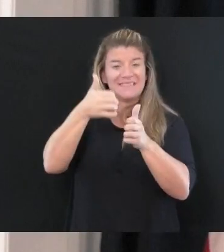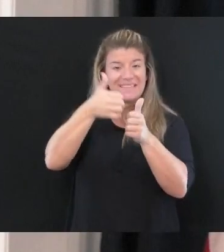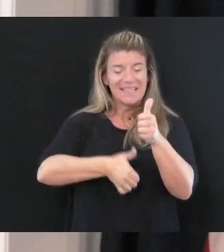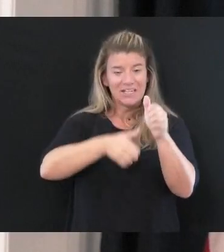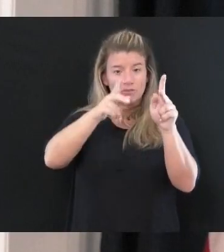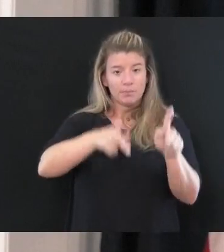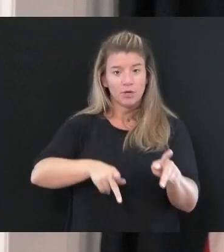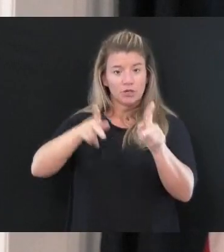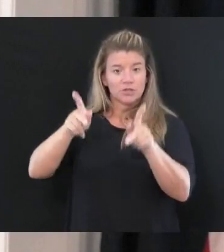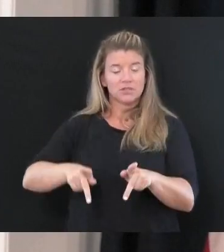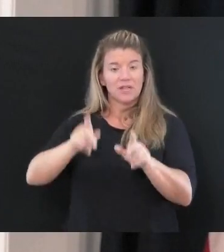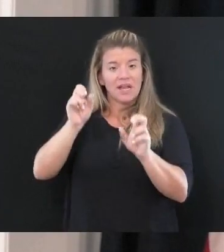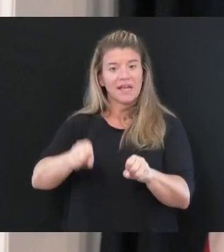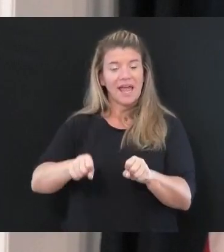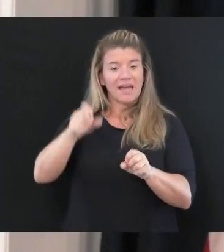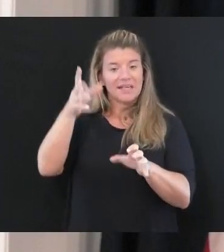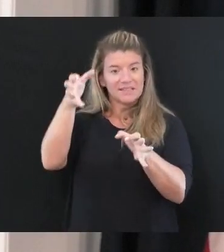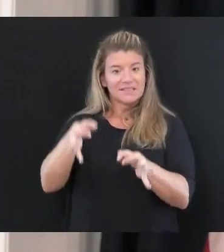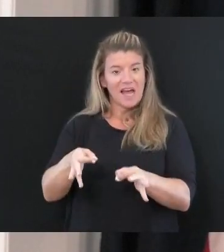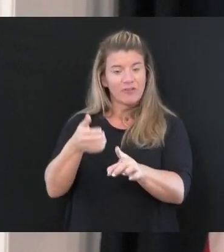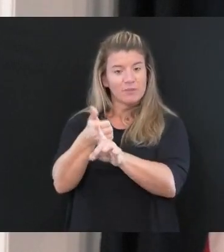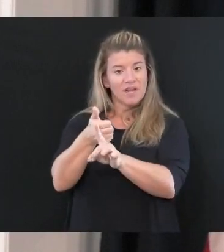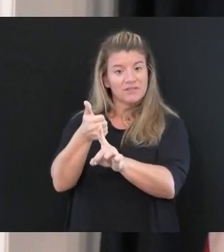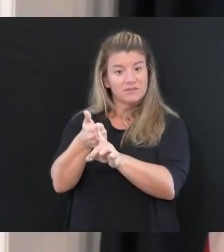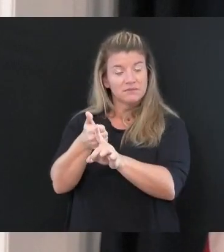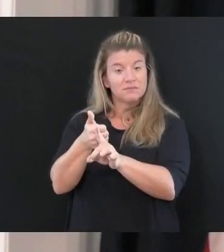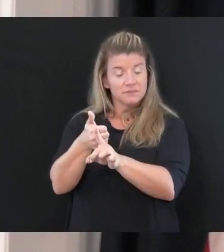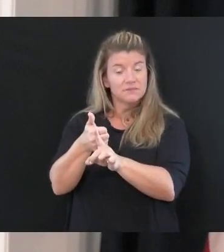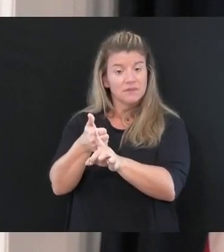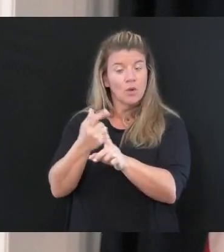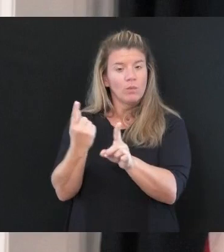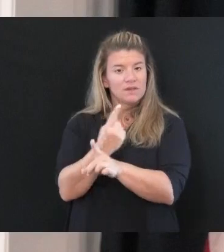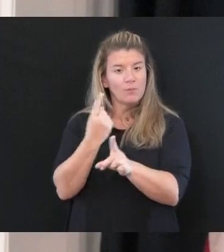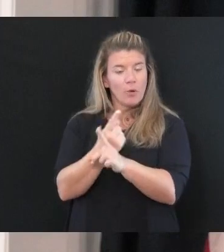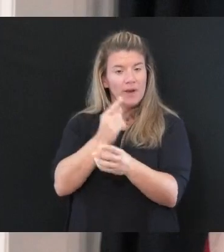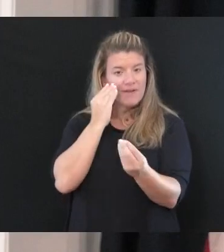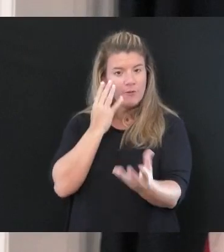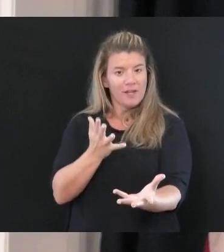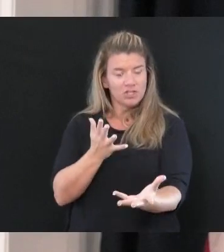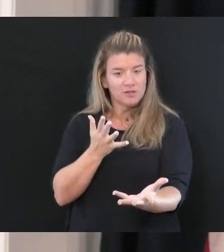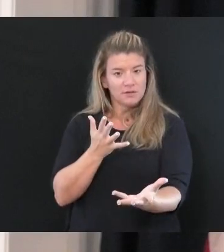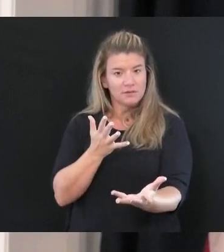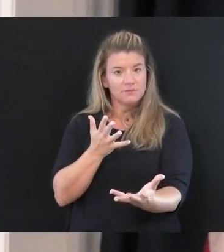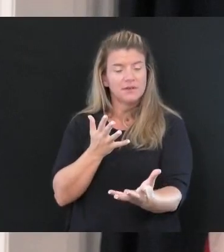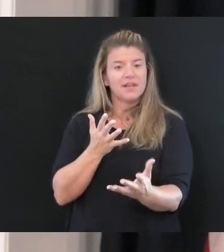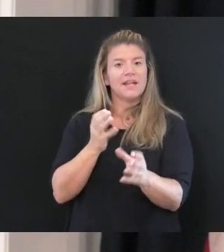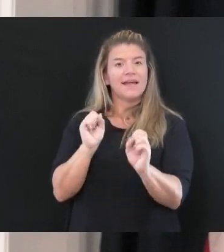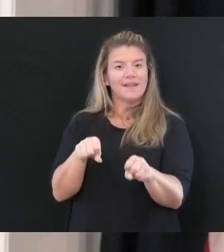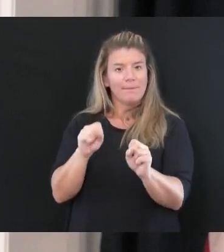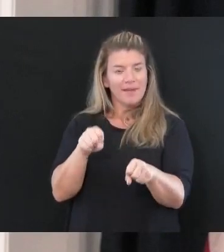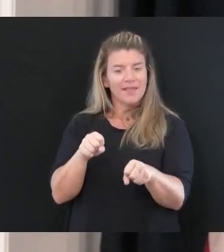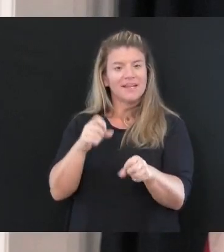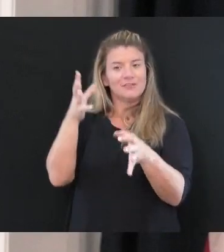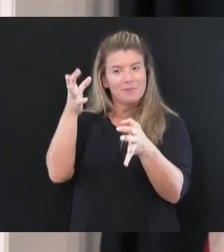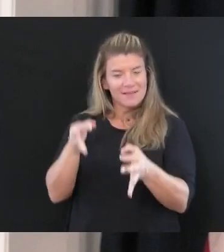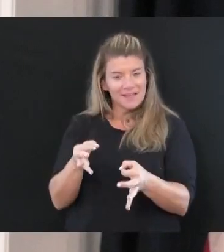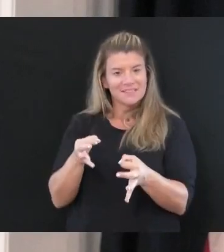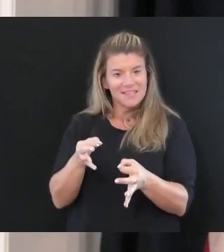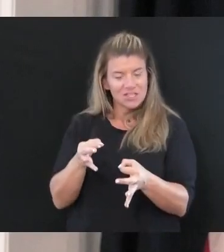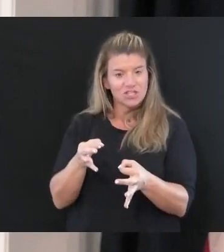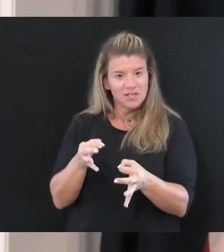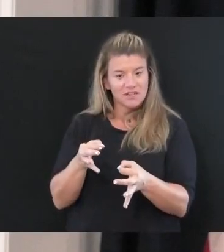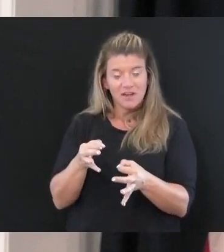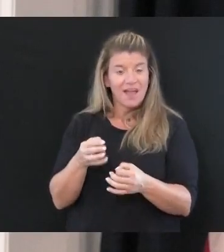to make their mind up for themselves with the appropriate information and with the ability to make that decision. If you're a